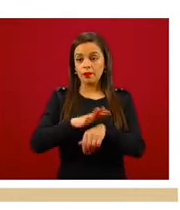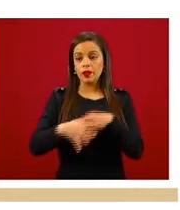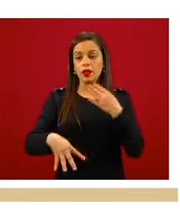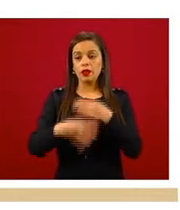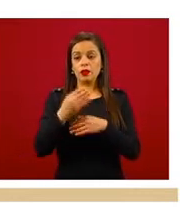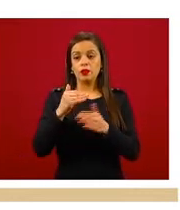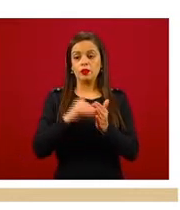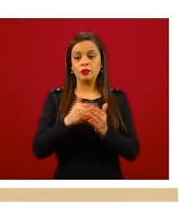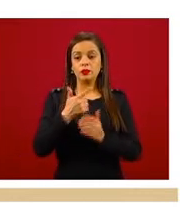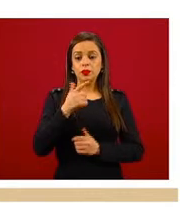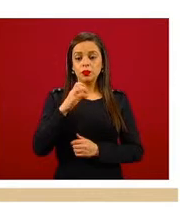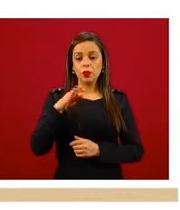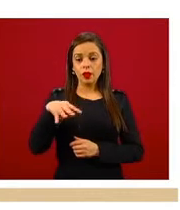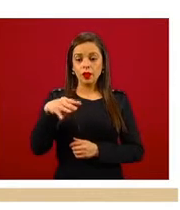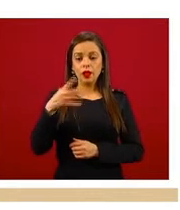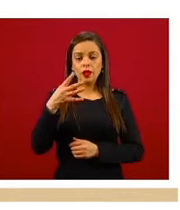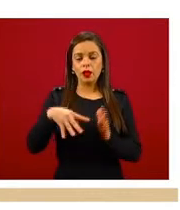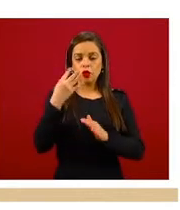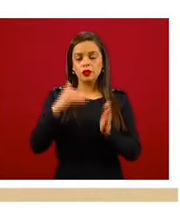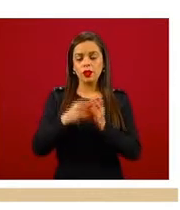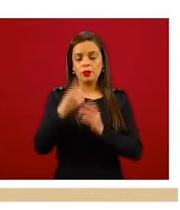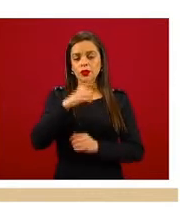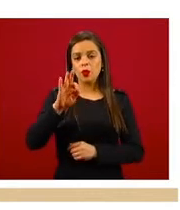also tells us that there are